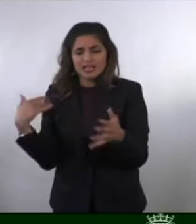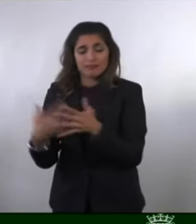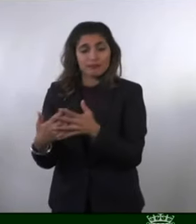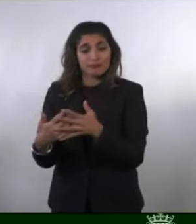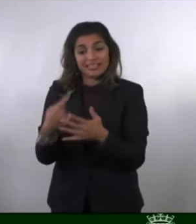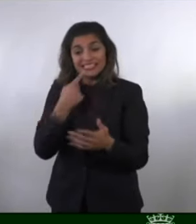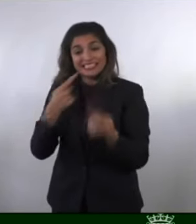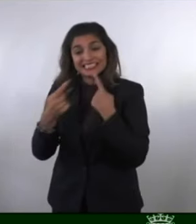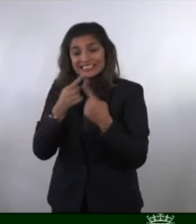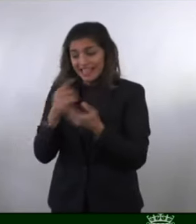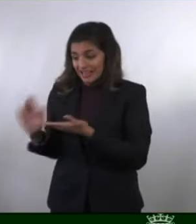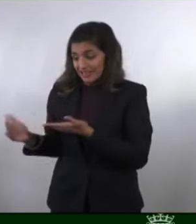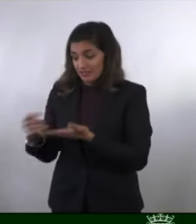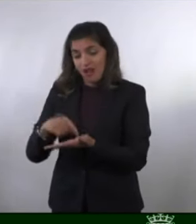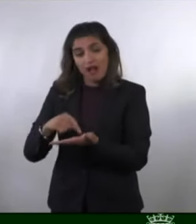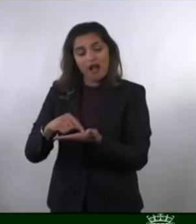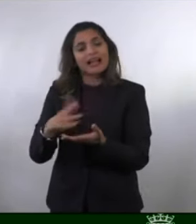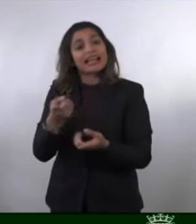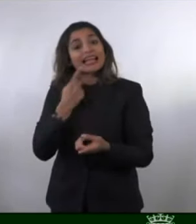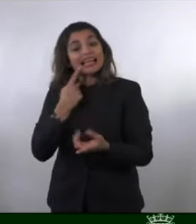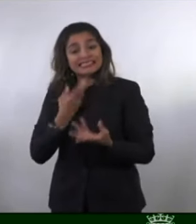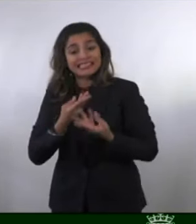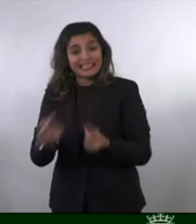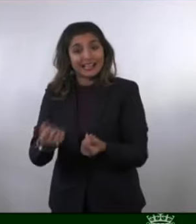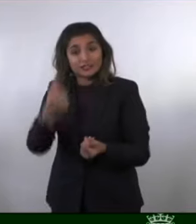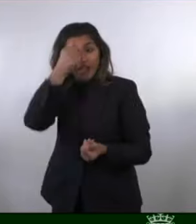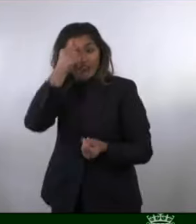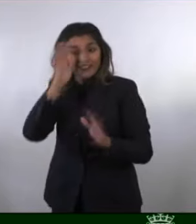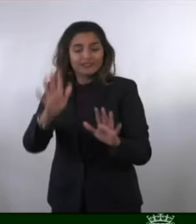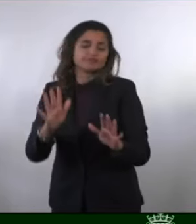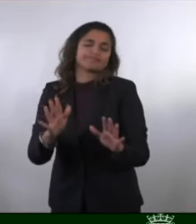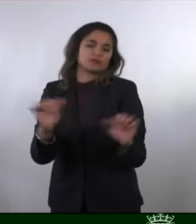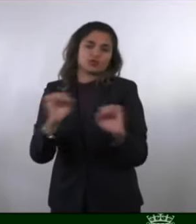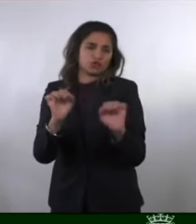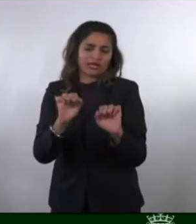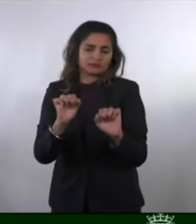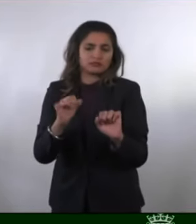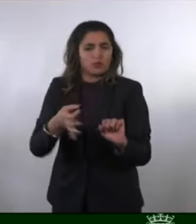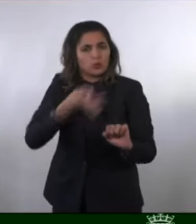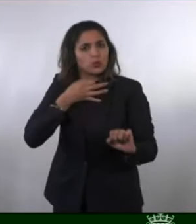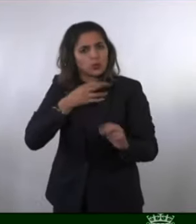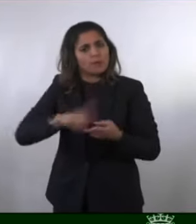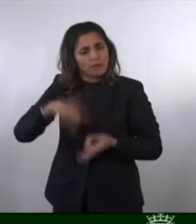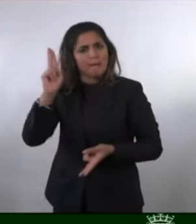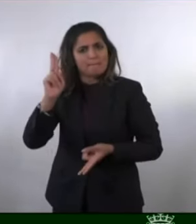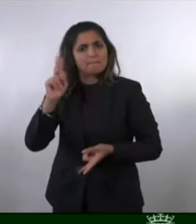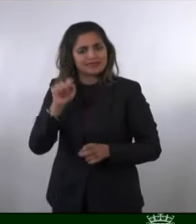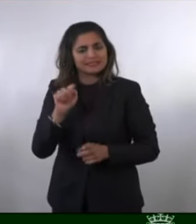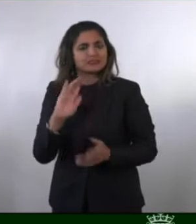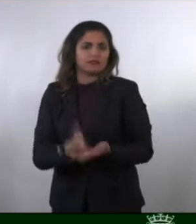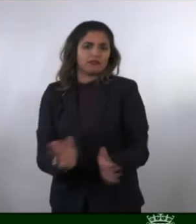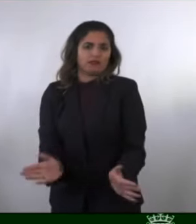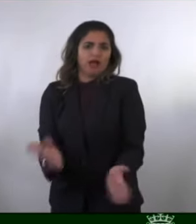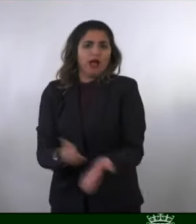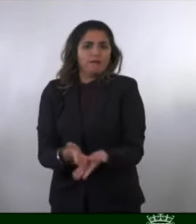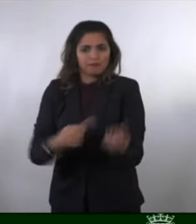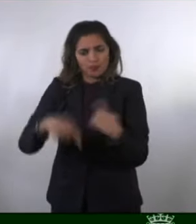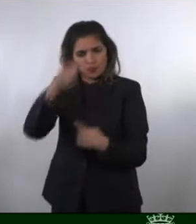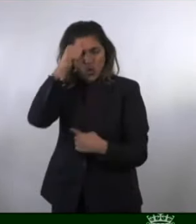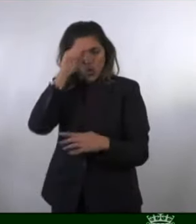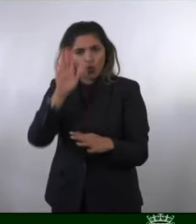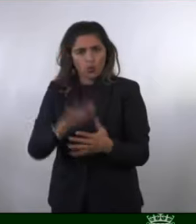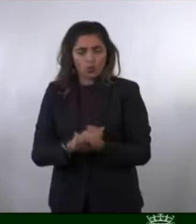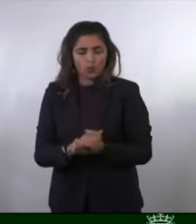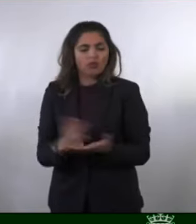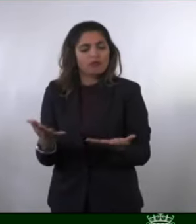and the incidence of the virus is still high, and we have to face that grim truth, I'm afraid. But the hope